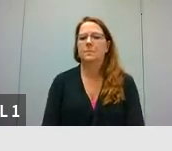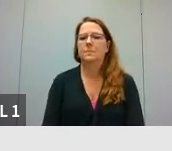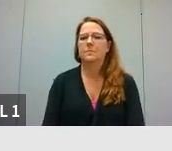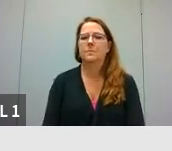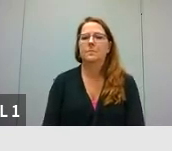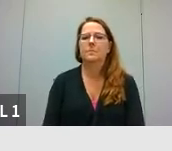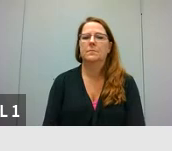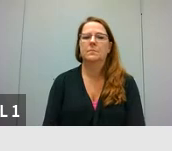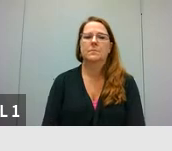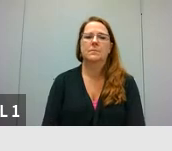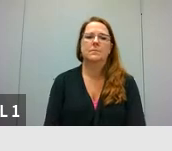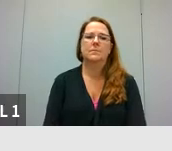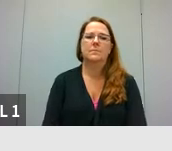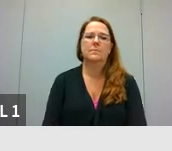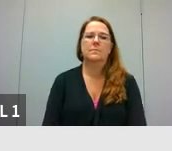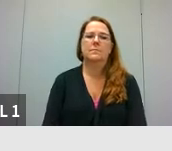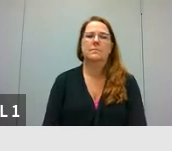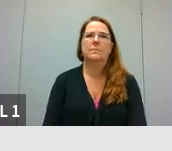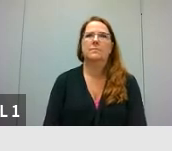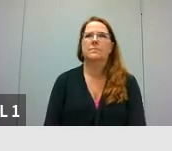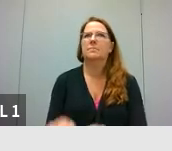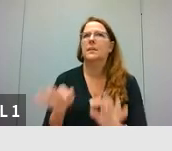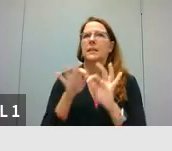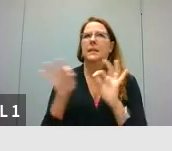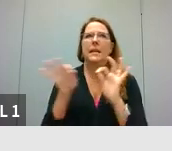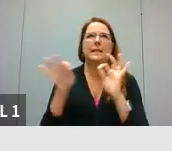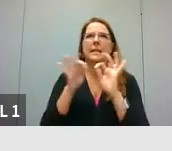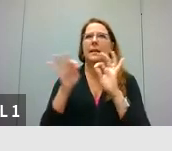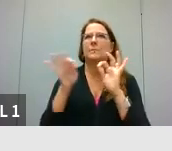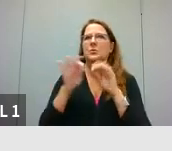All right, my captioning is on and I'm not seeing any subtitles.